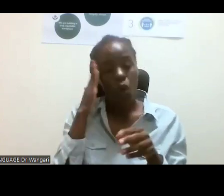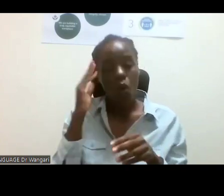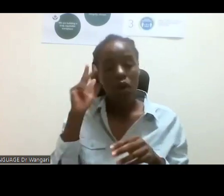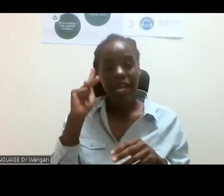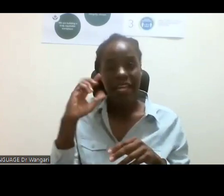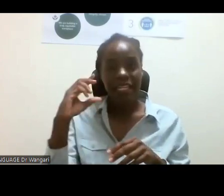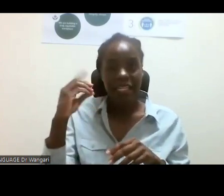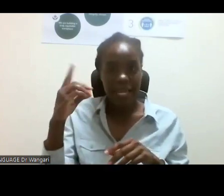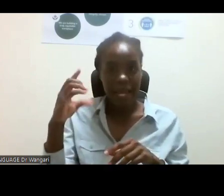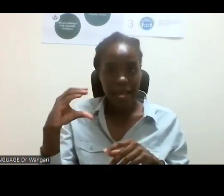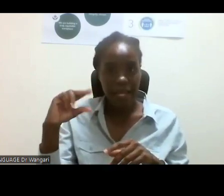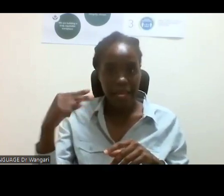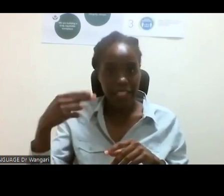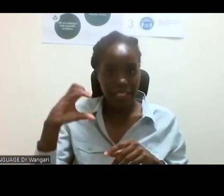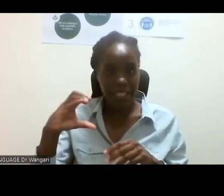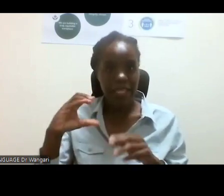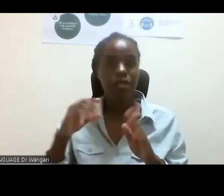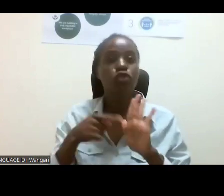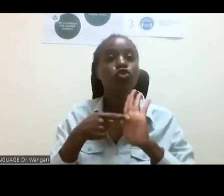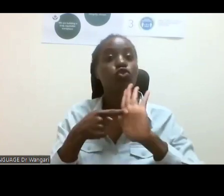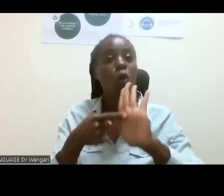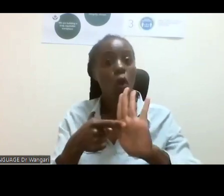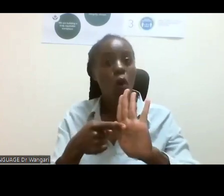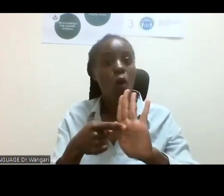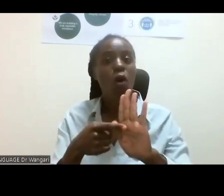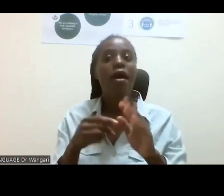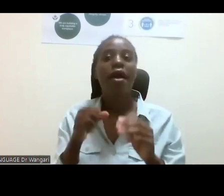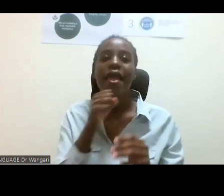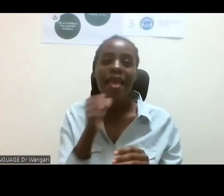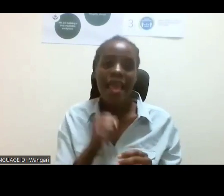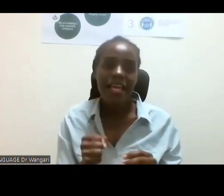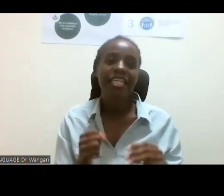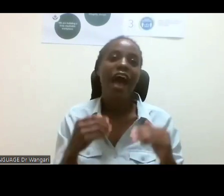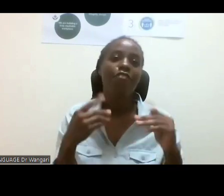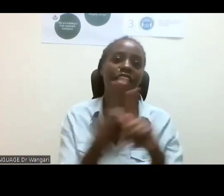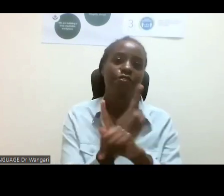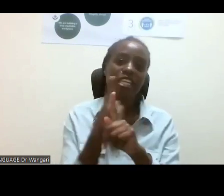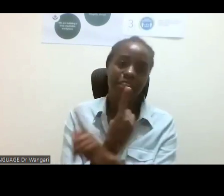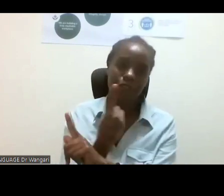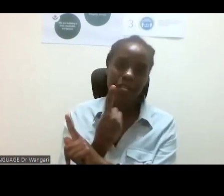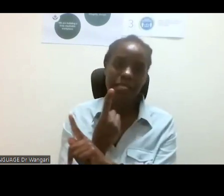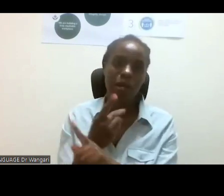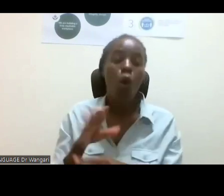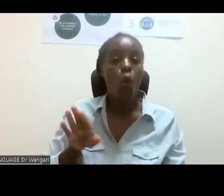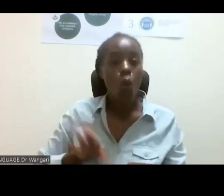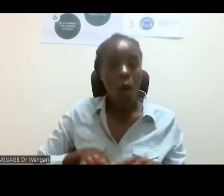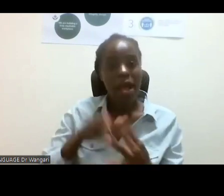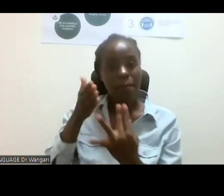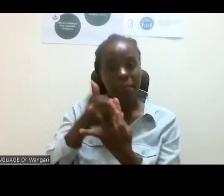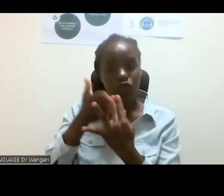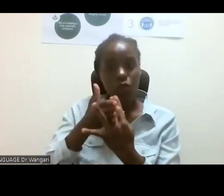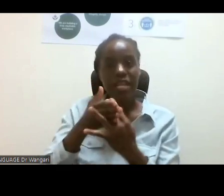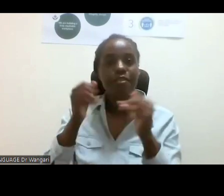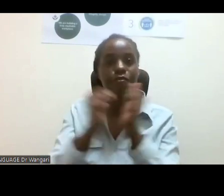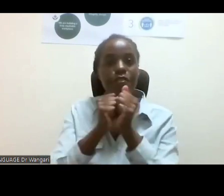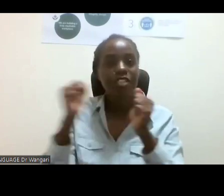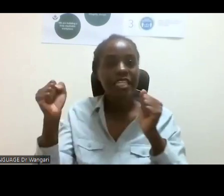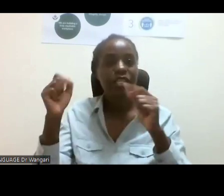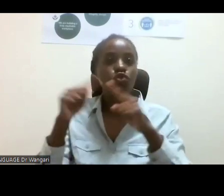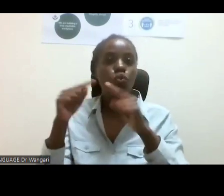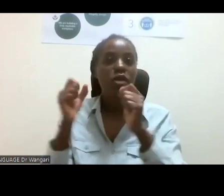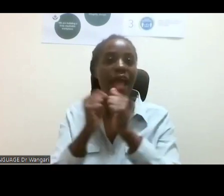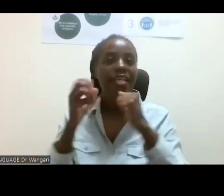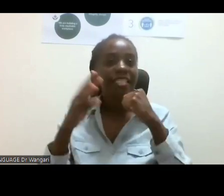of FGM generally increased with age. We can see that women between the age of 15 to 19 are at